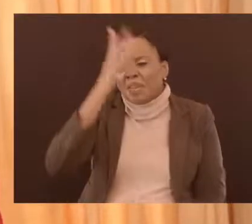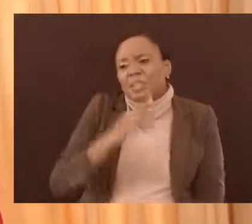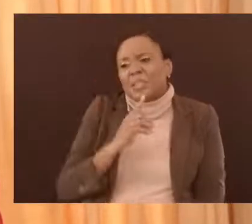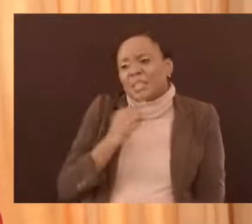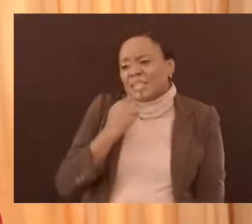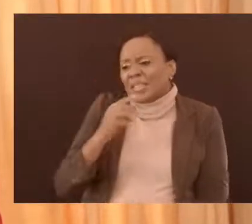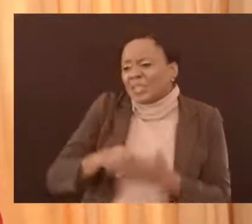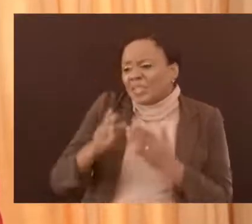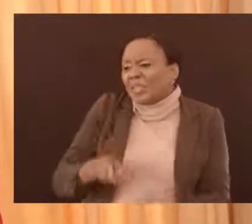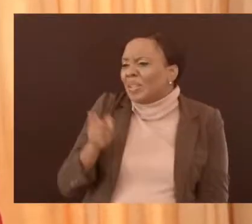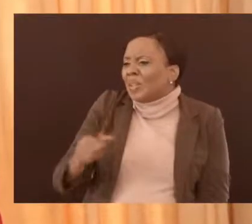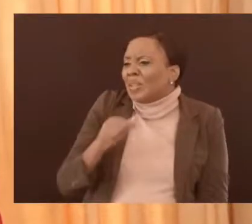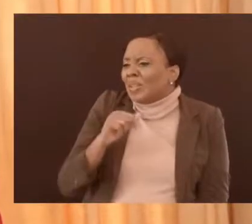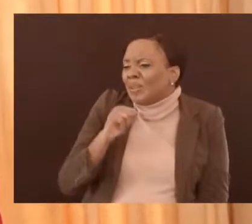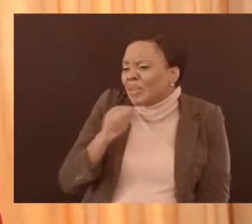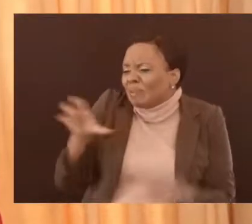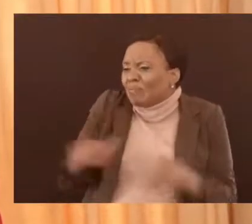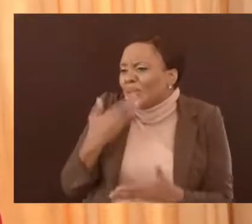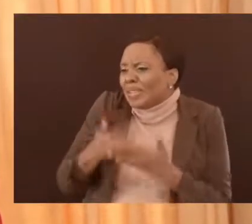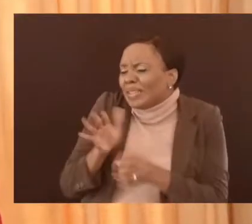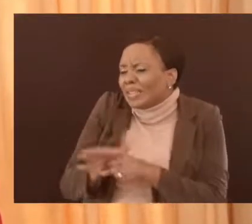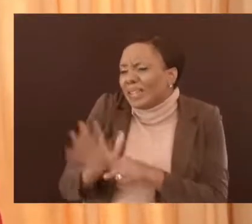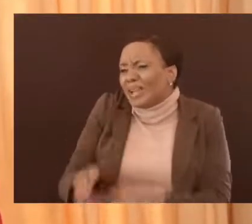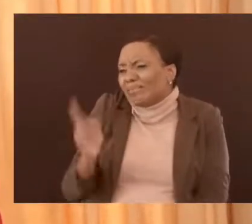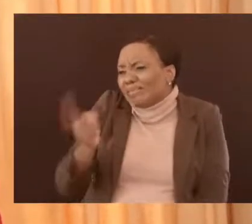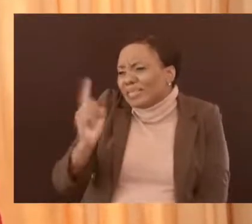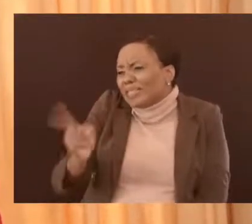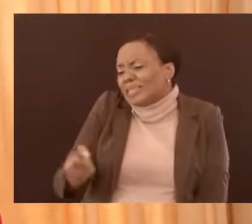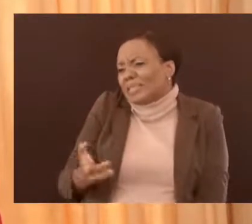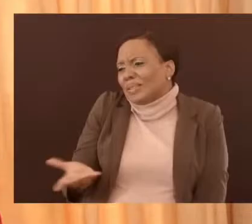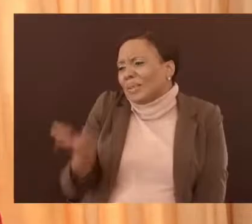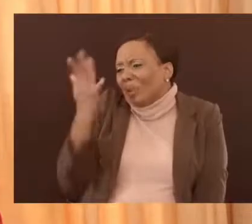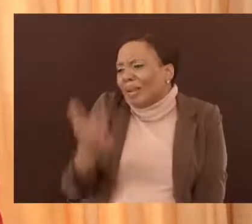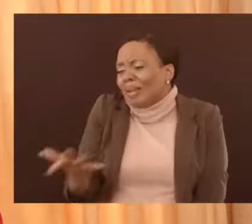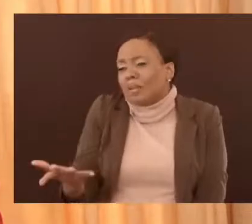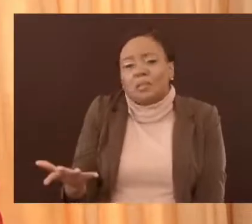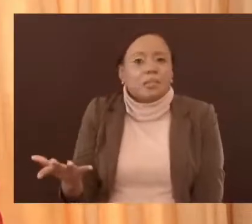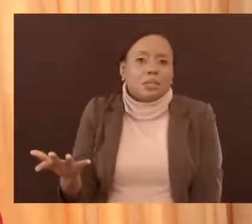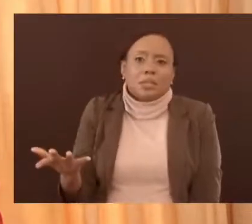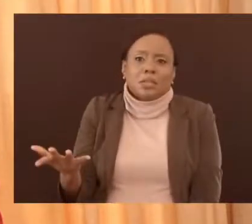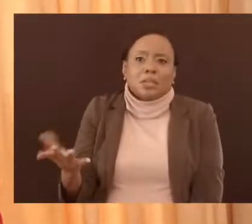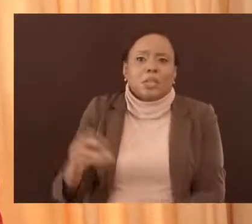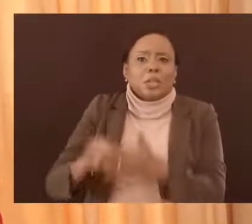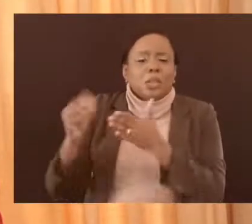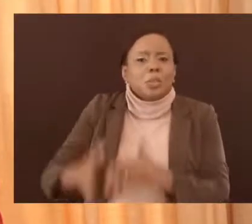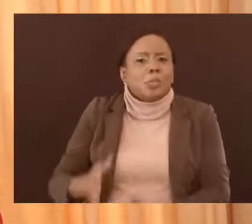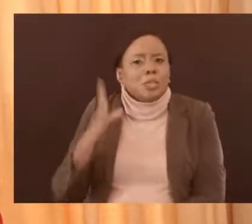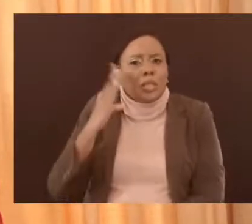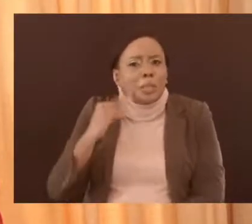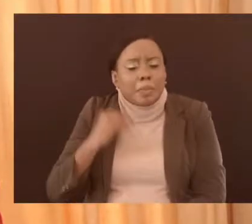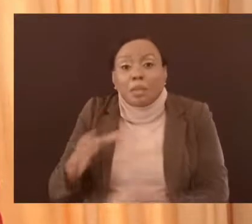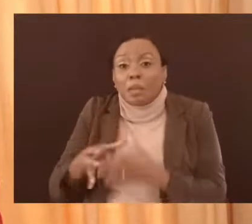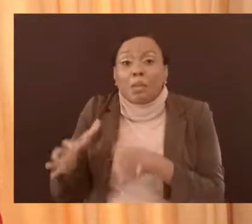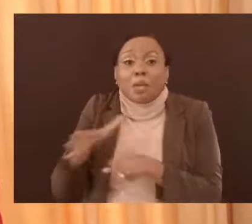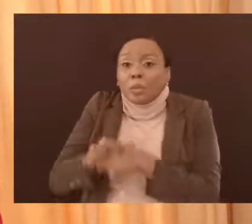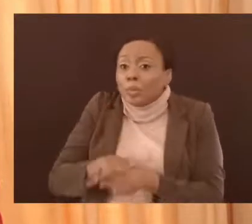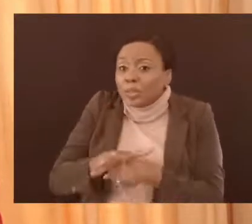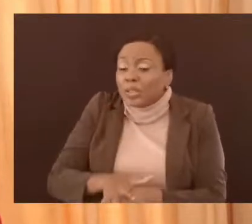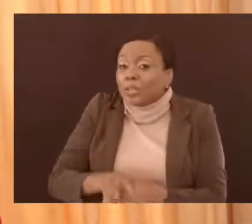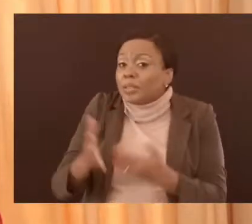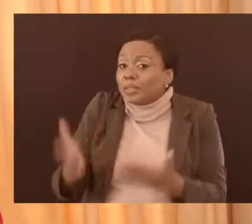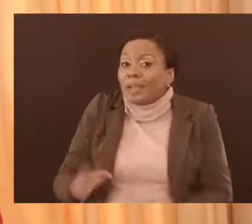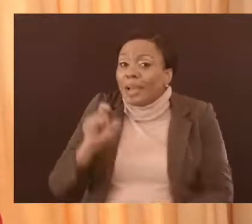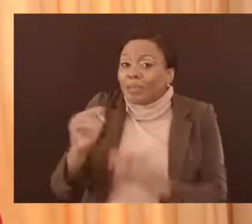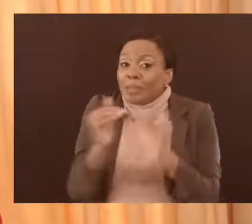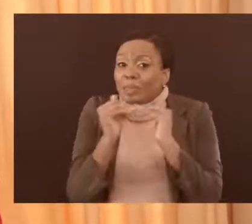Just remember that these students have gone through a lot of stress, and it really is not going to be